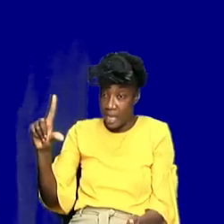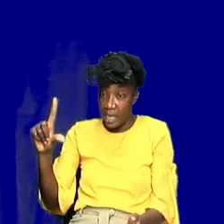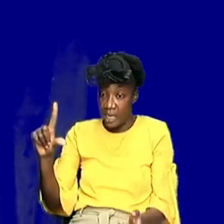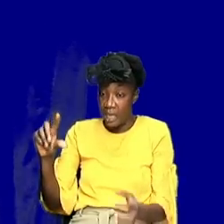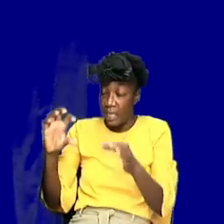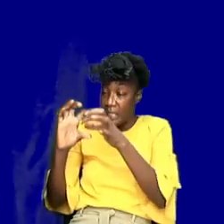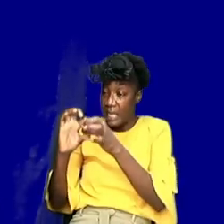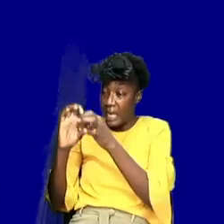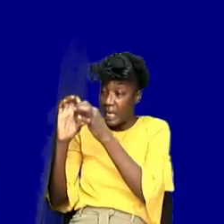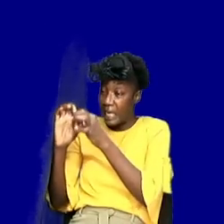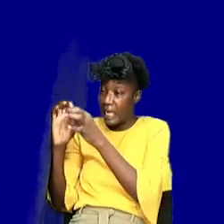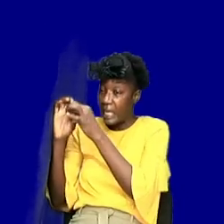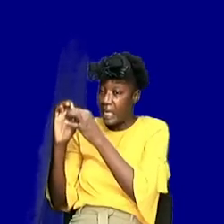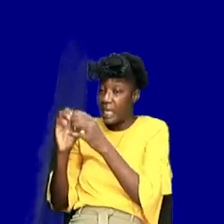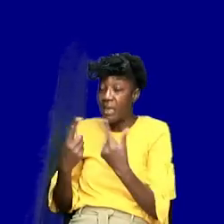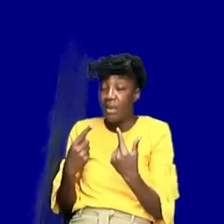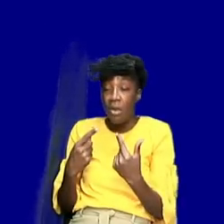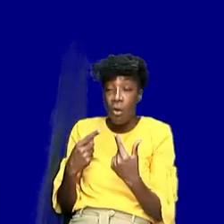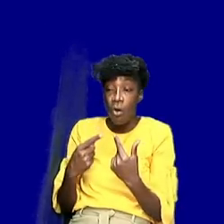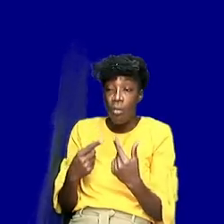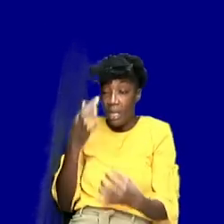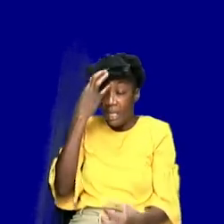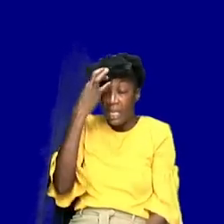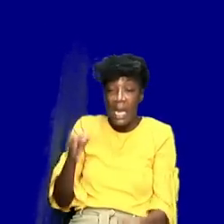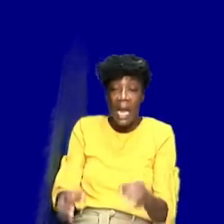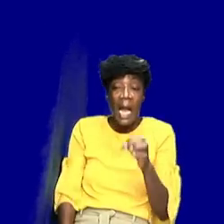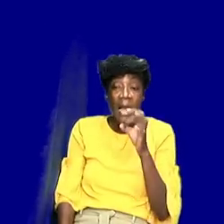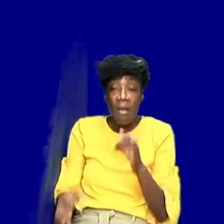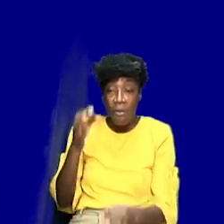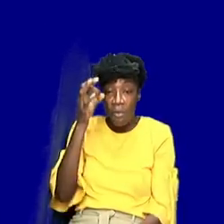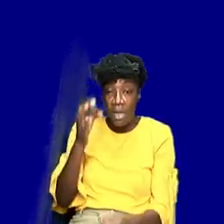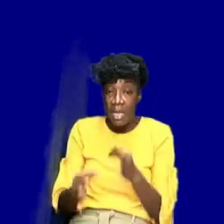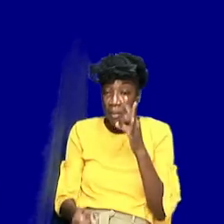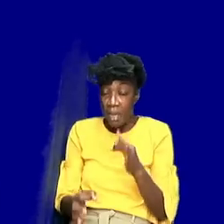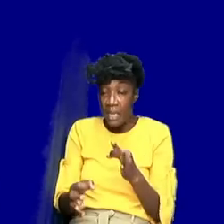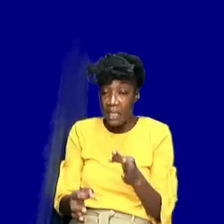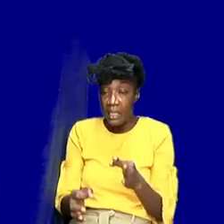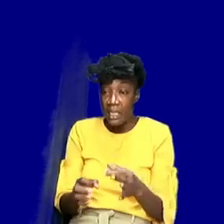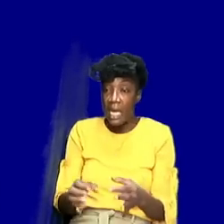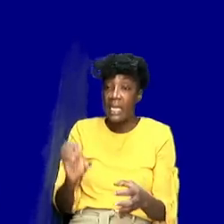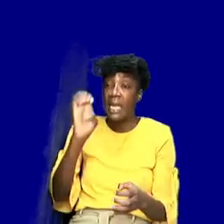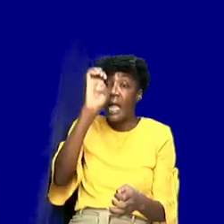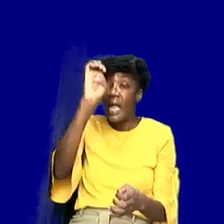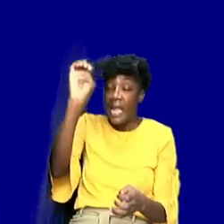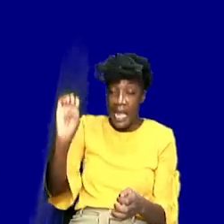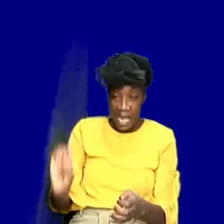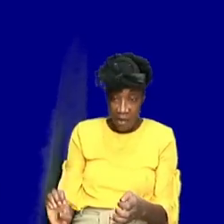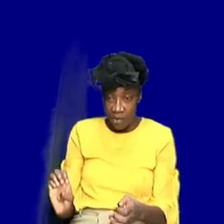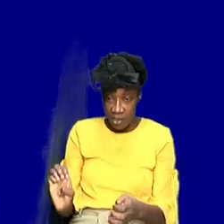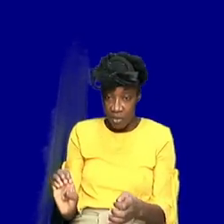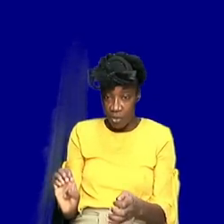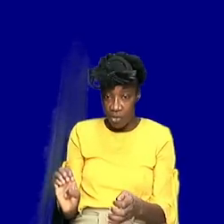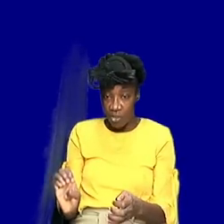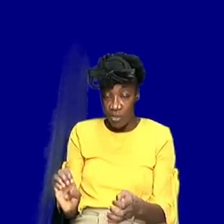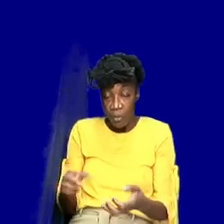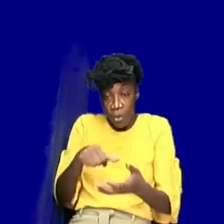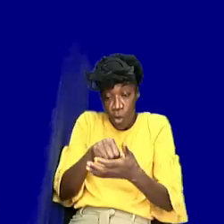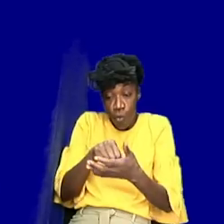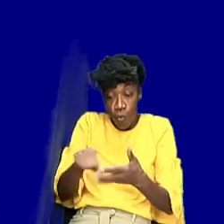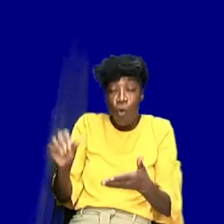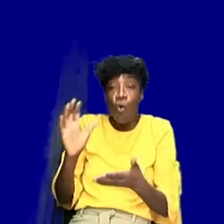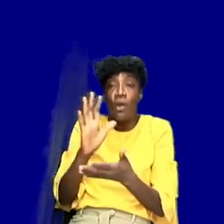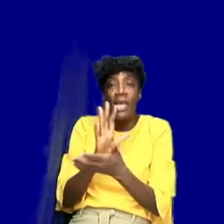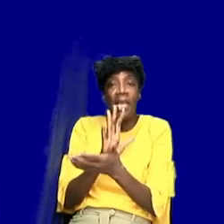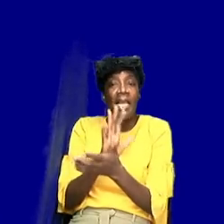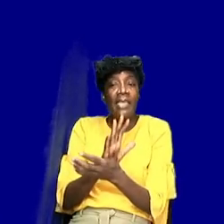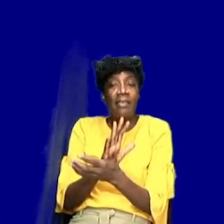they come to the conclusion, praise God, that Ephesus, praise God, that when he wrote the letter